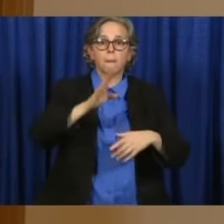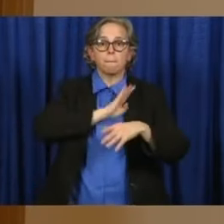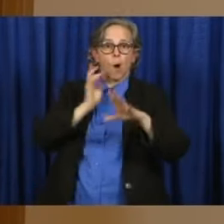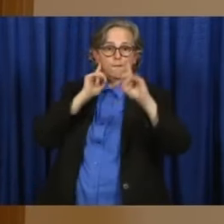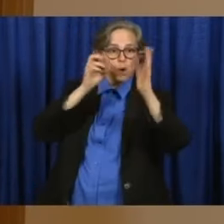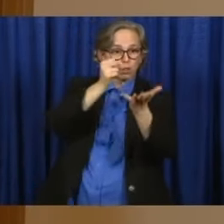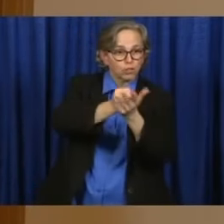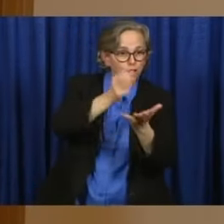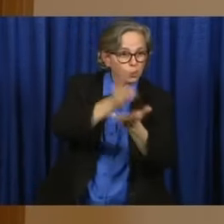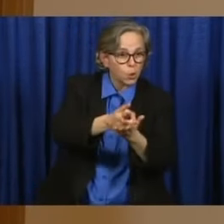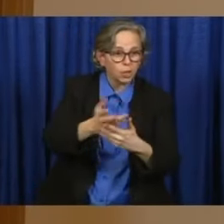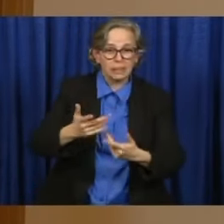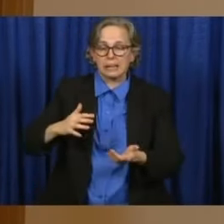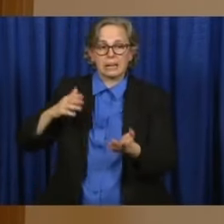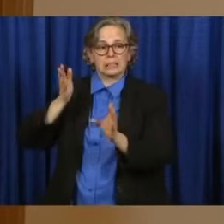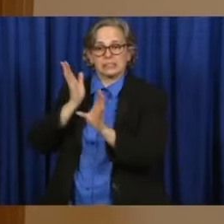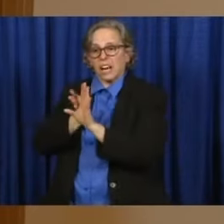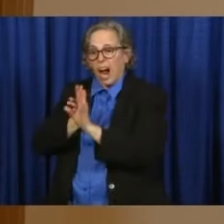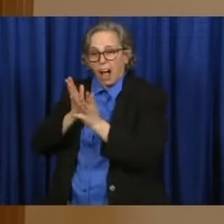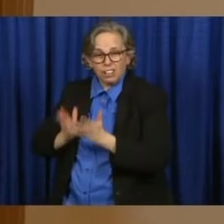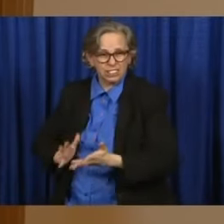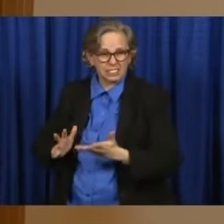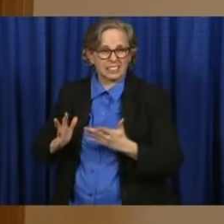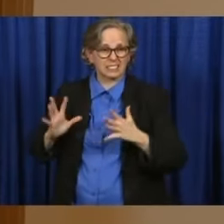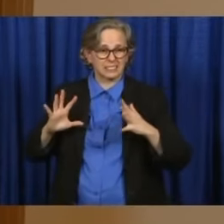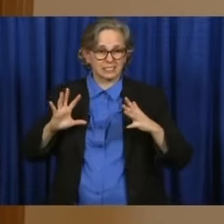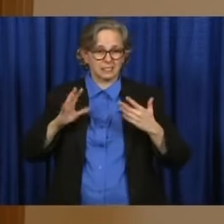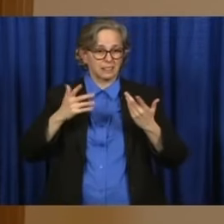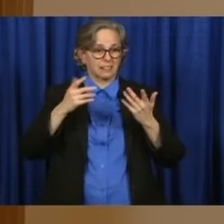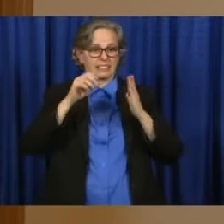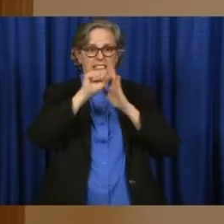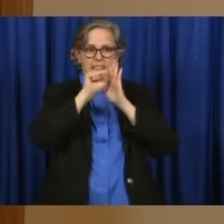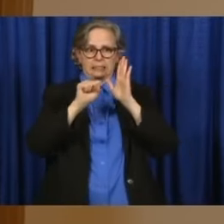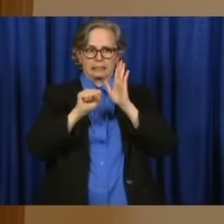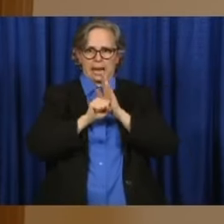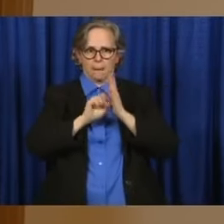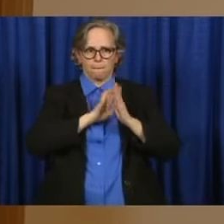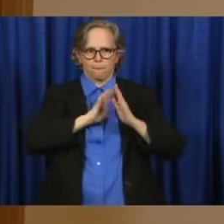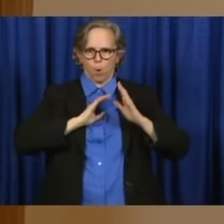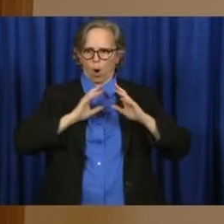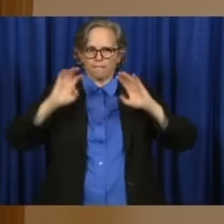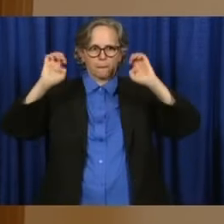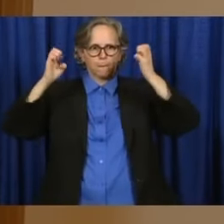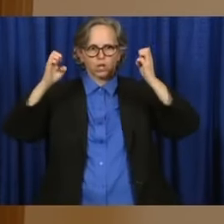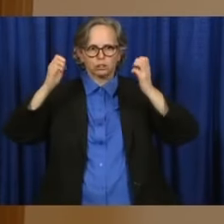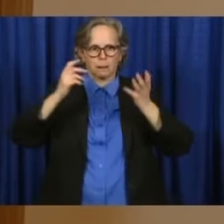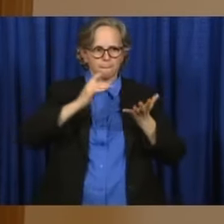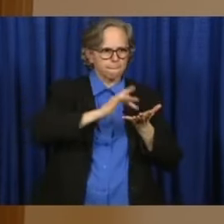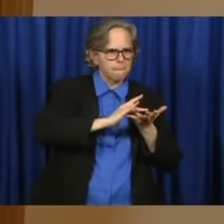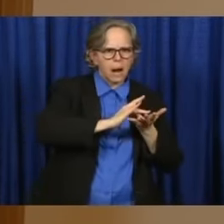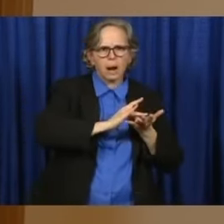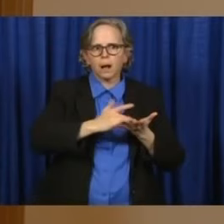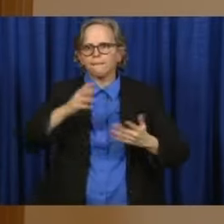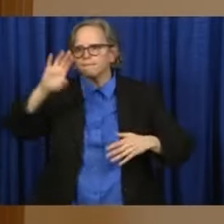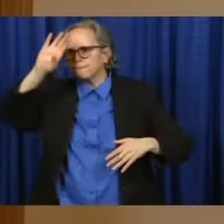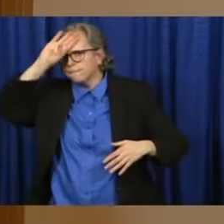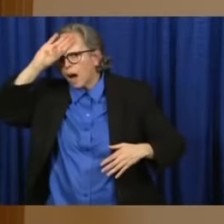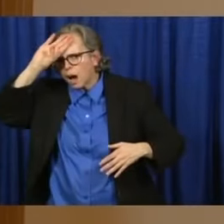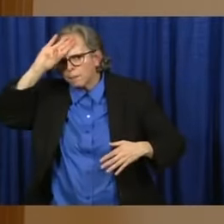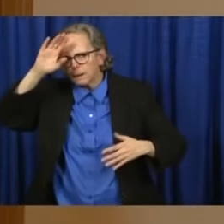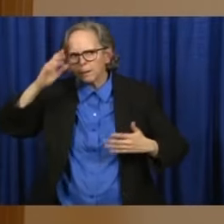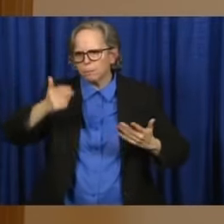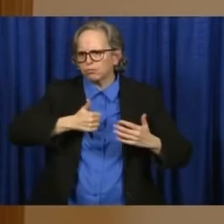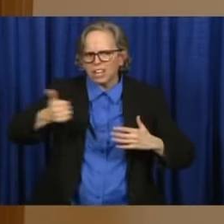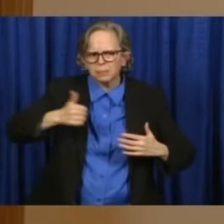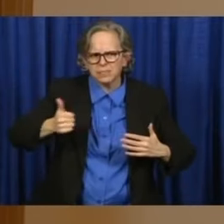psychology, the State Board of Emergency, medical, fire, transportation, veterinary, vision, and more. So you will